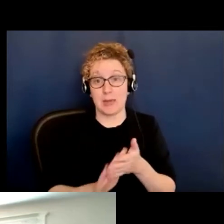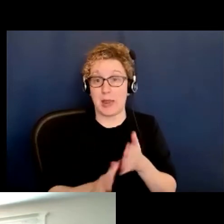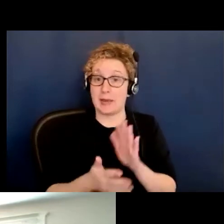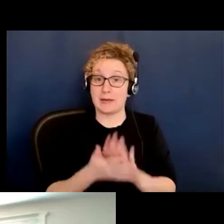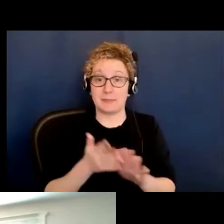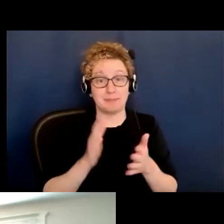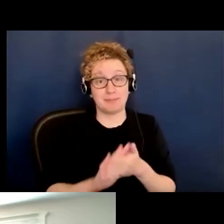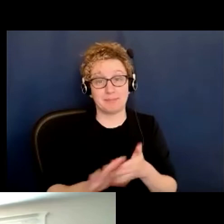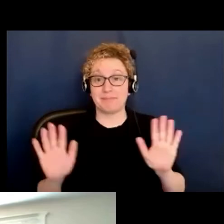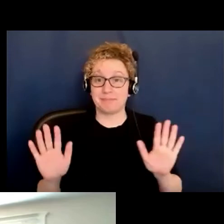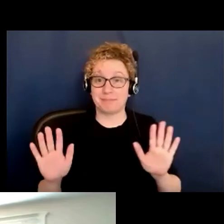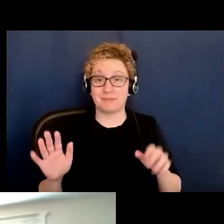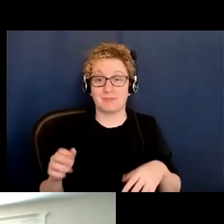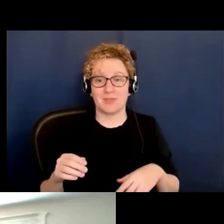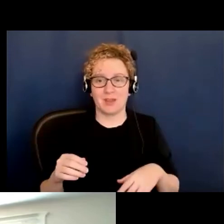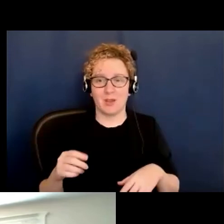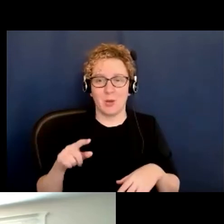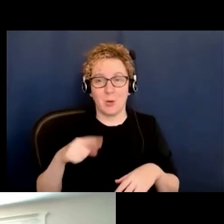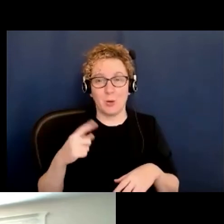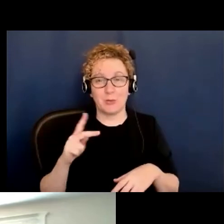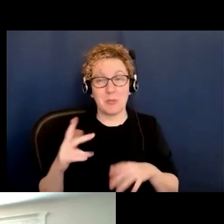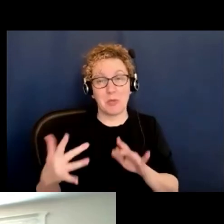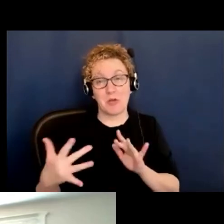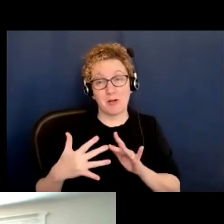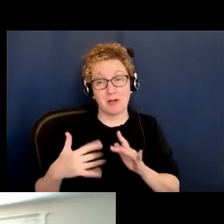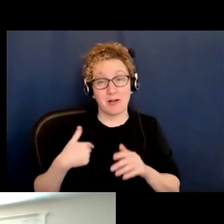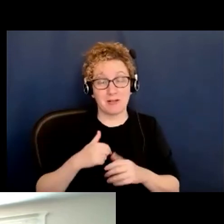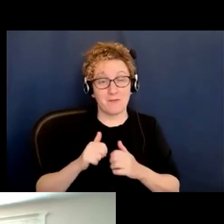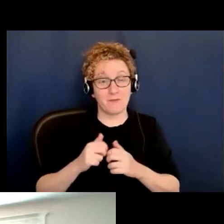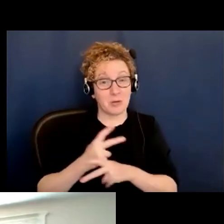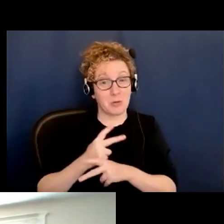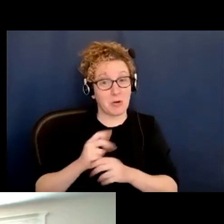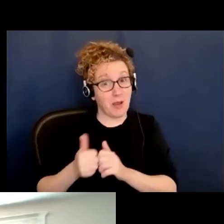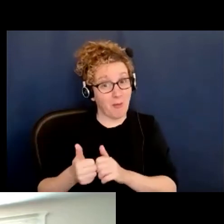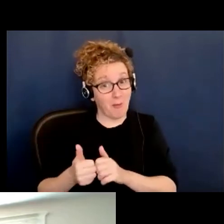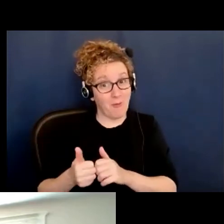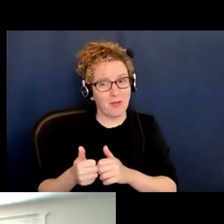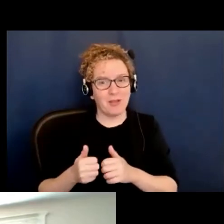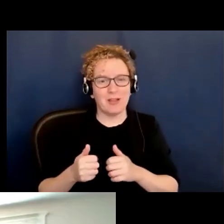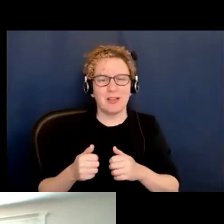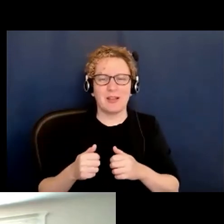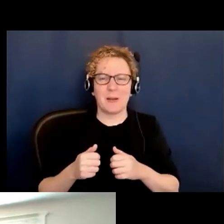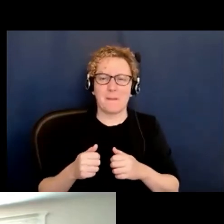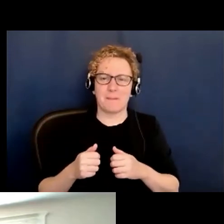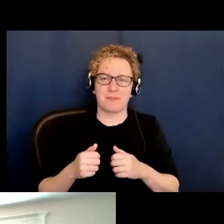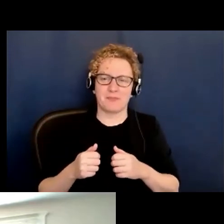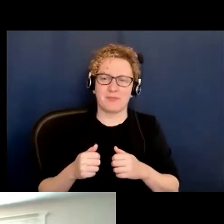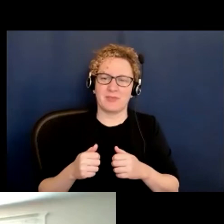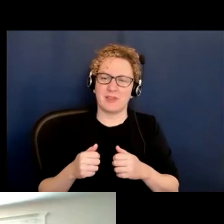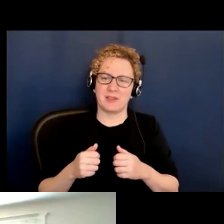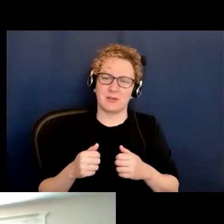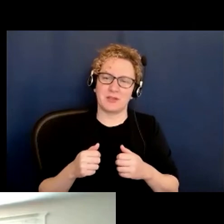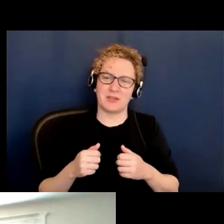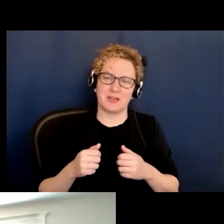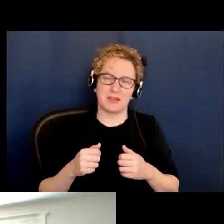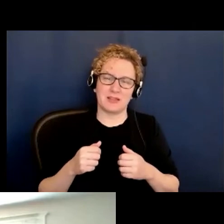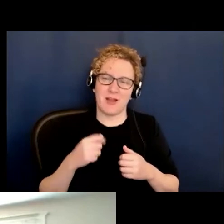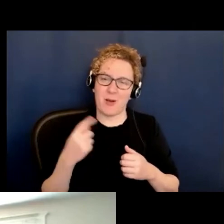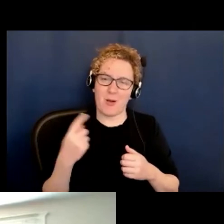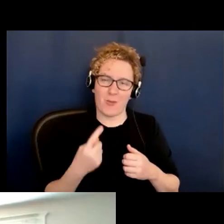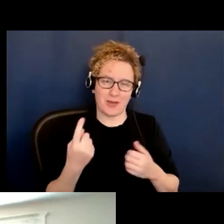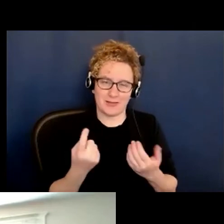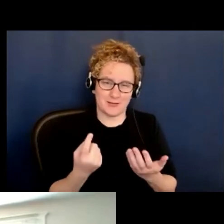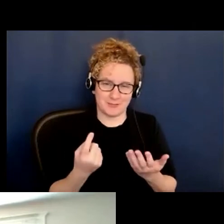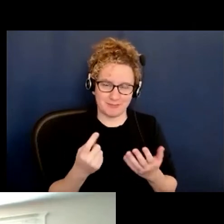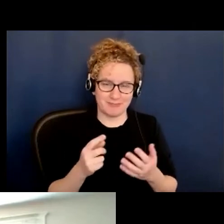see people contact us to figure out how, you know, or that disability is now always included in diversity. There's